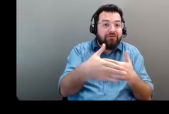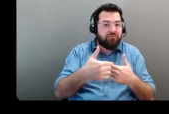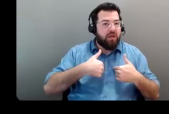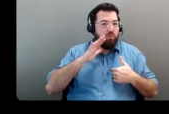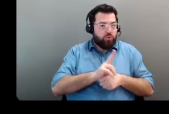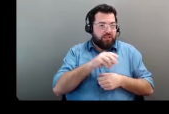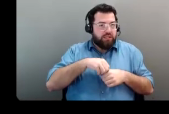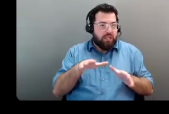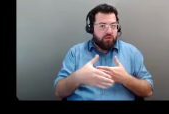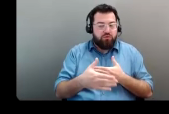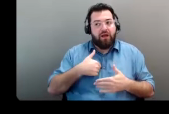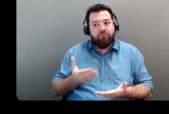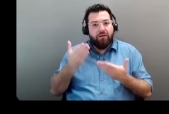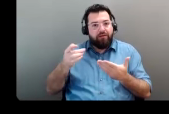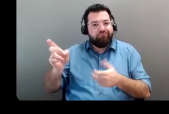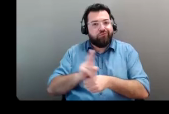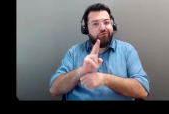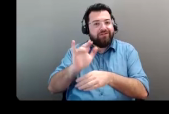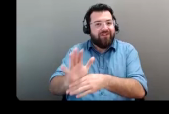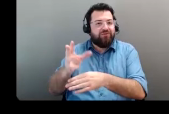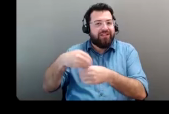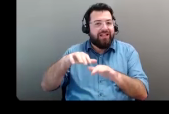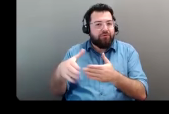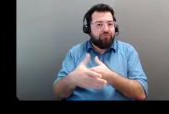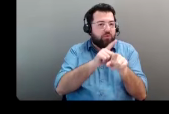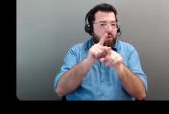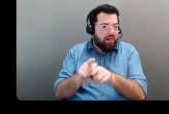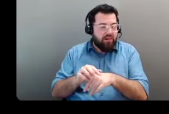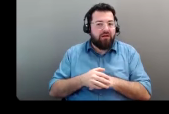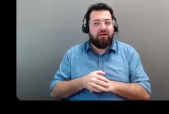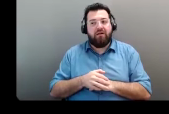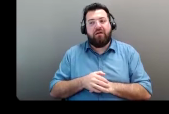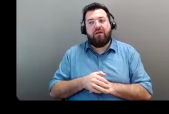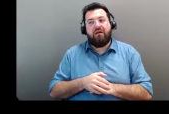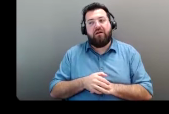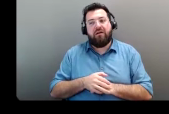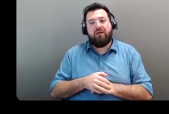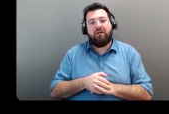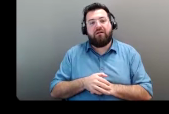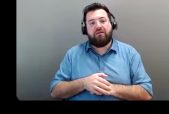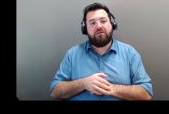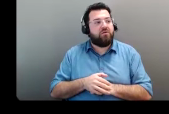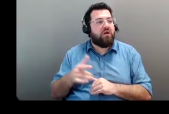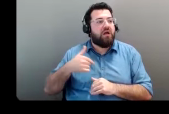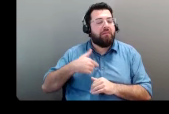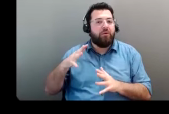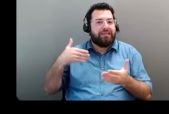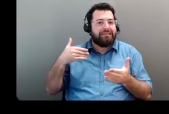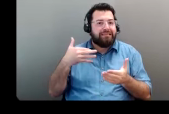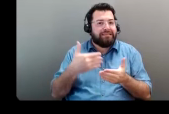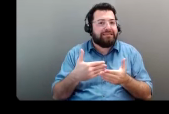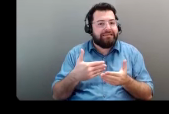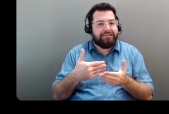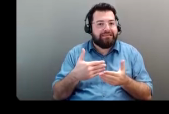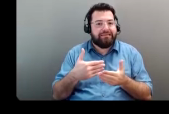I highly recommend that you guys use it in the classroom as well. So I am getting closer to. I